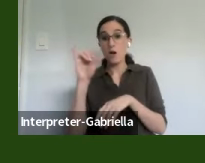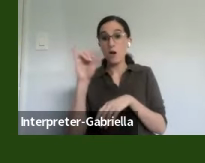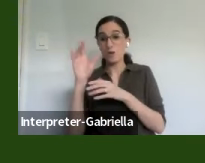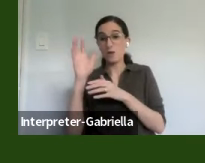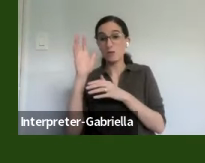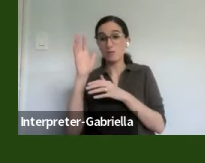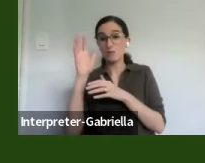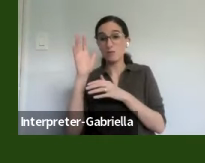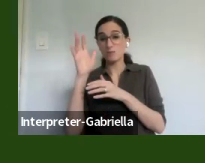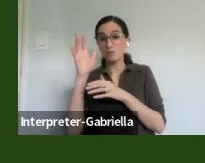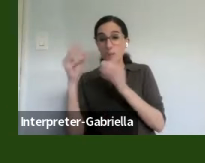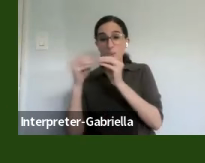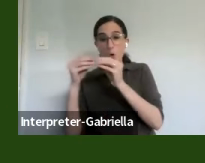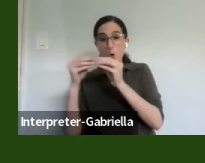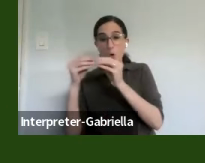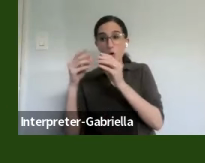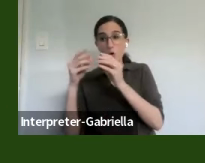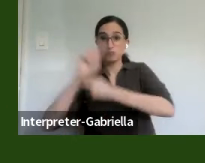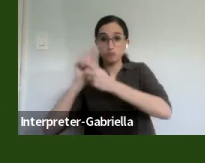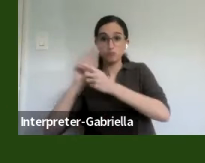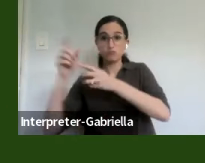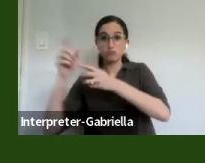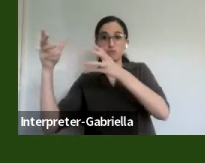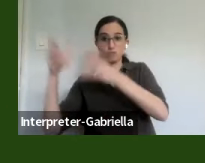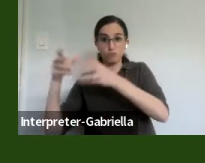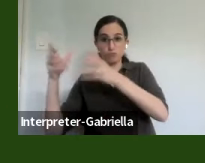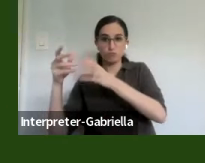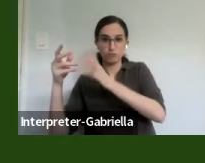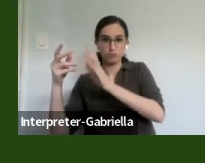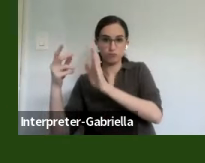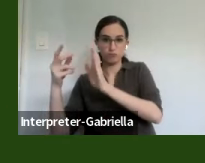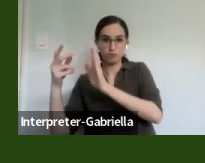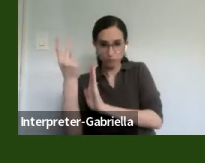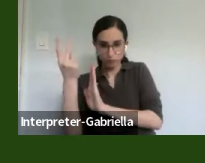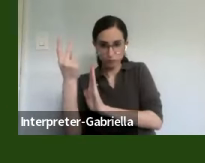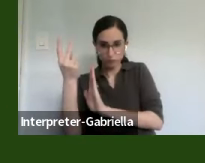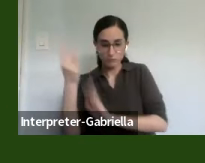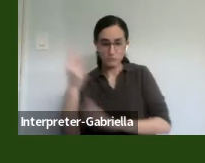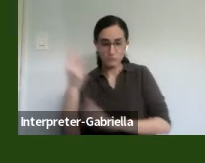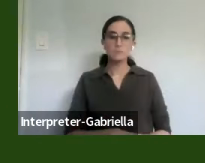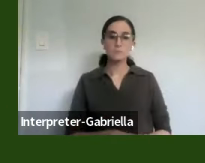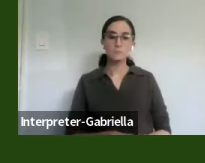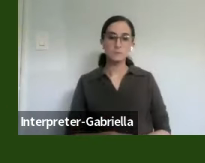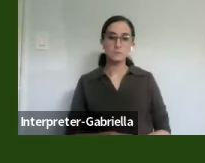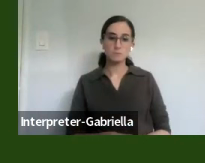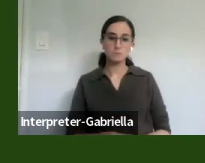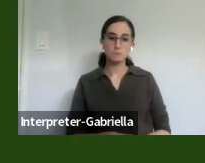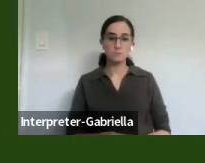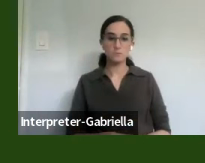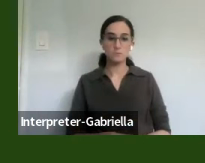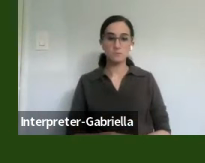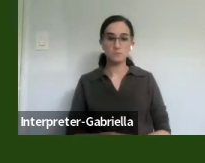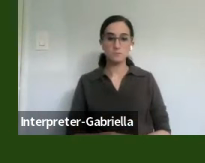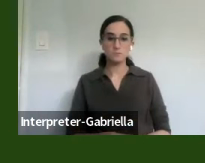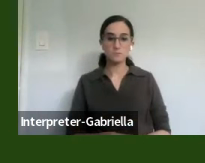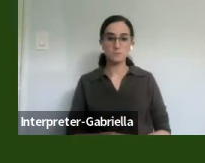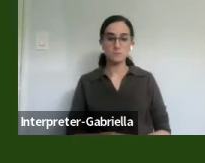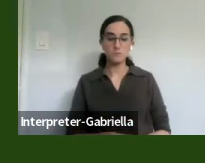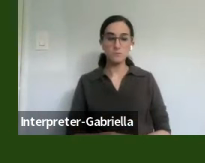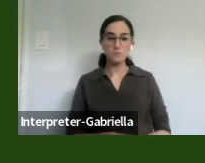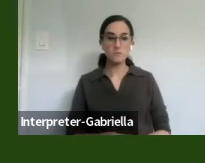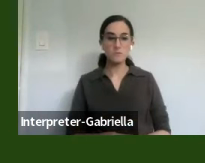tiempo juntos, tenemos este tiempo y poco tiempo de aquí a las próximas 2 citas, digo,